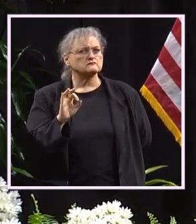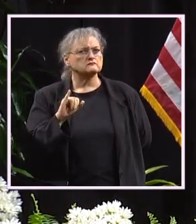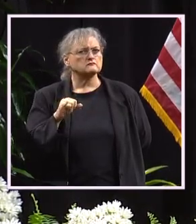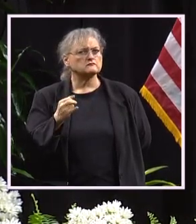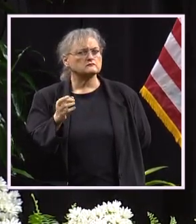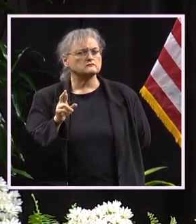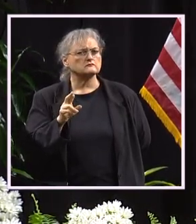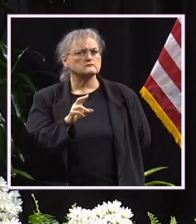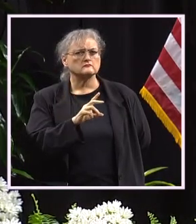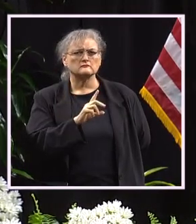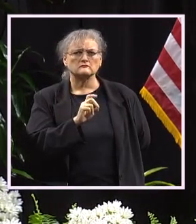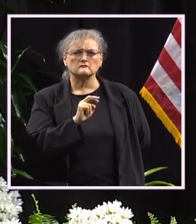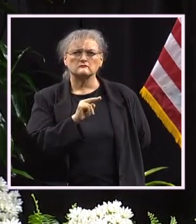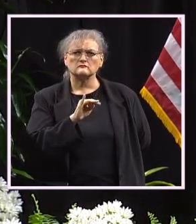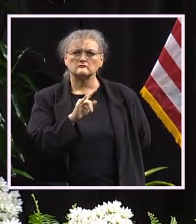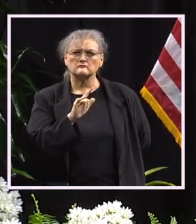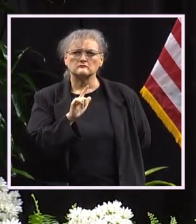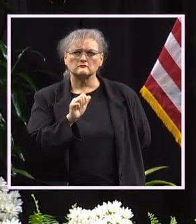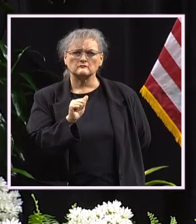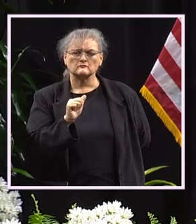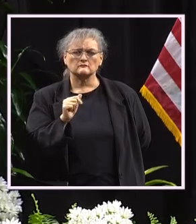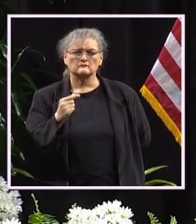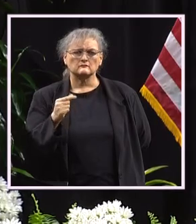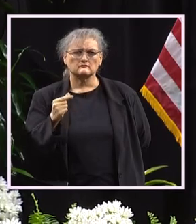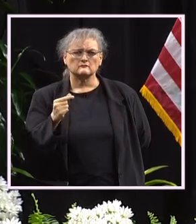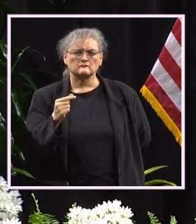Daniela Mariel Gonzalez, Cum Laude.